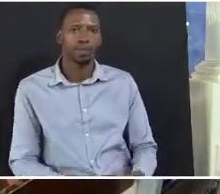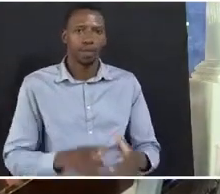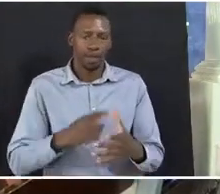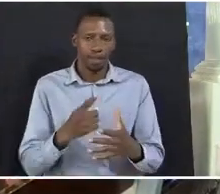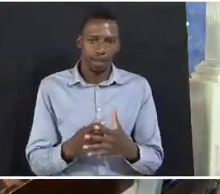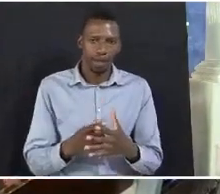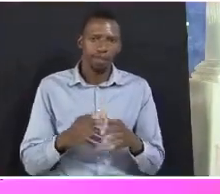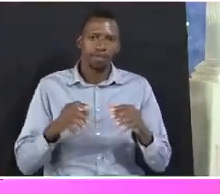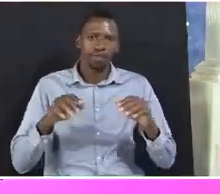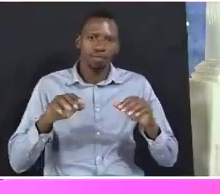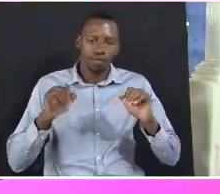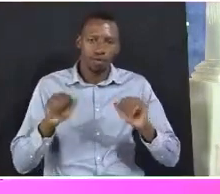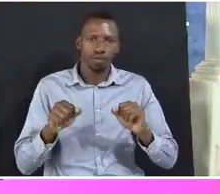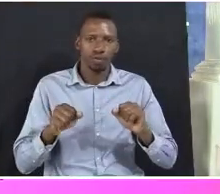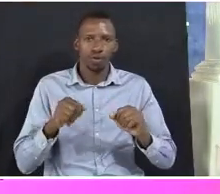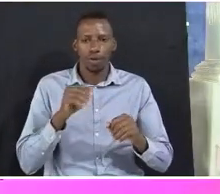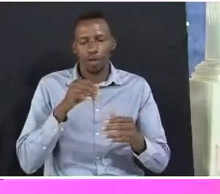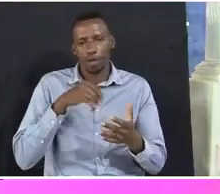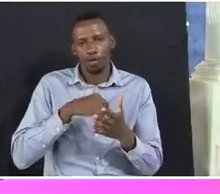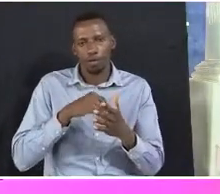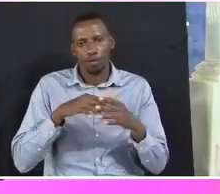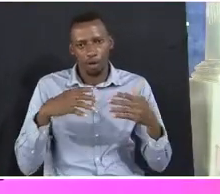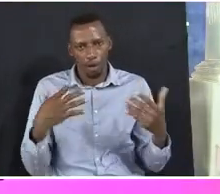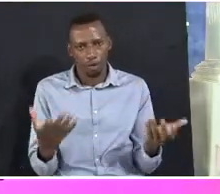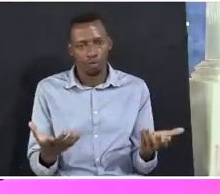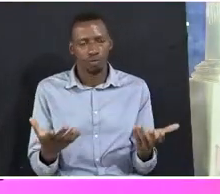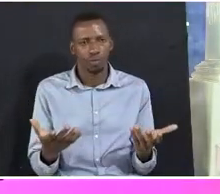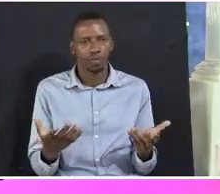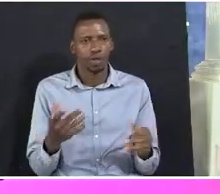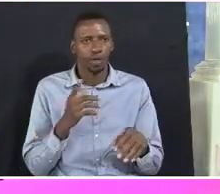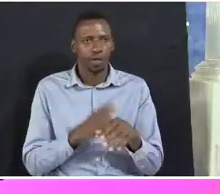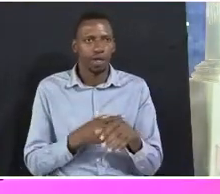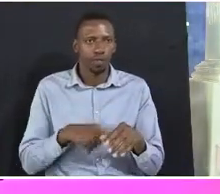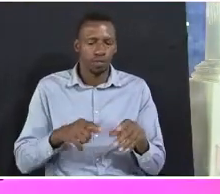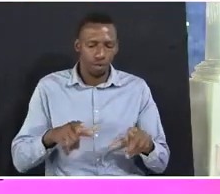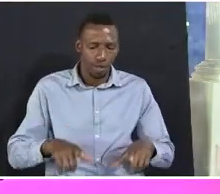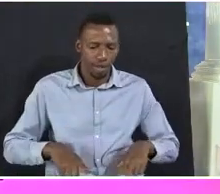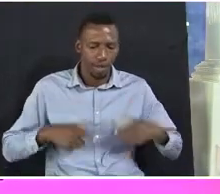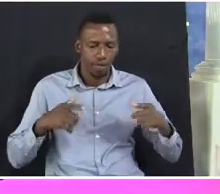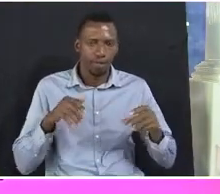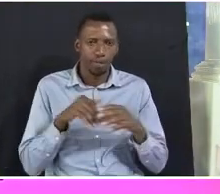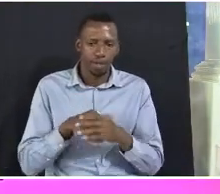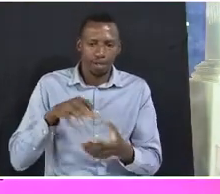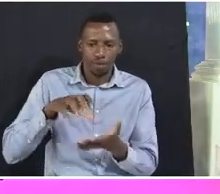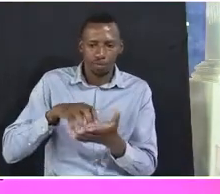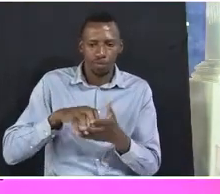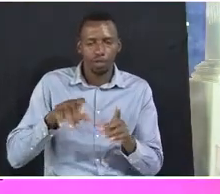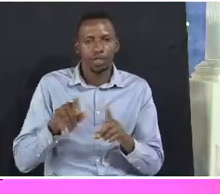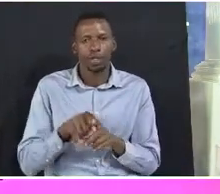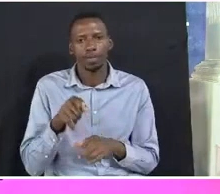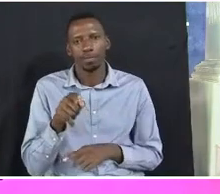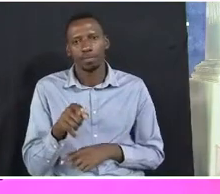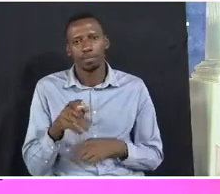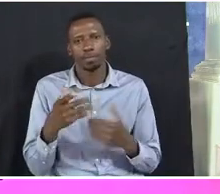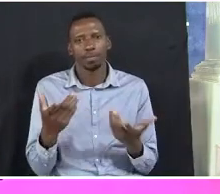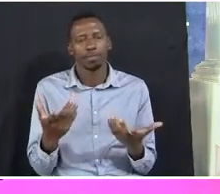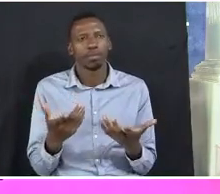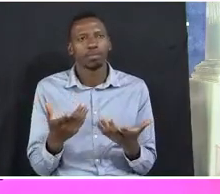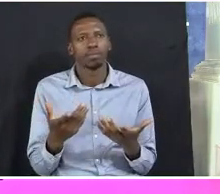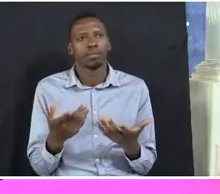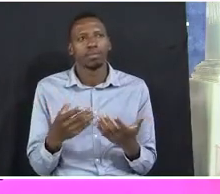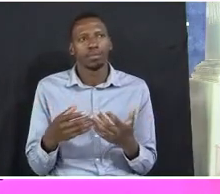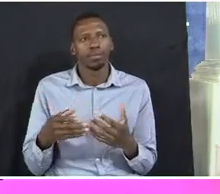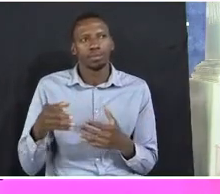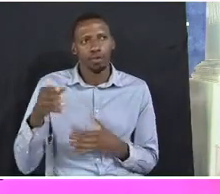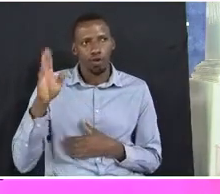Then how can we get involved when we are living in such a situation, dear saints?